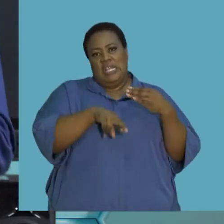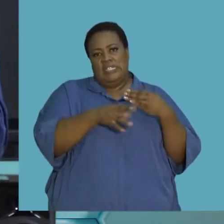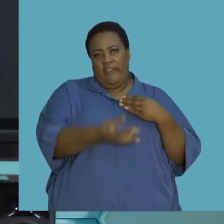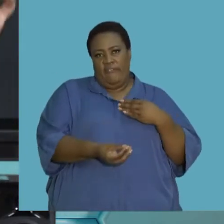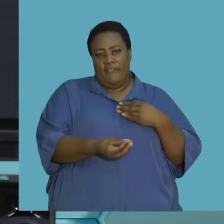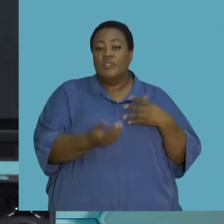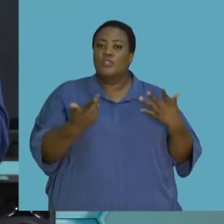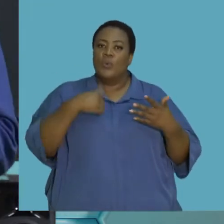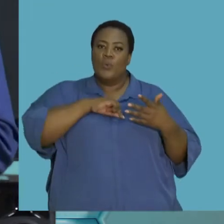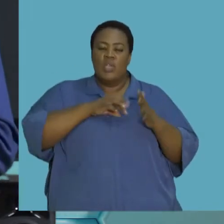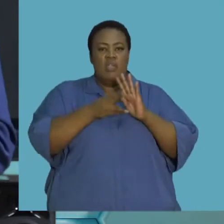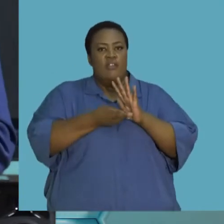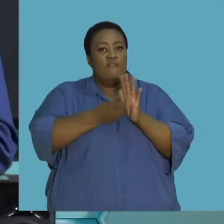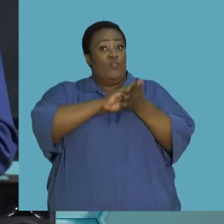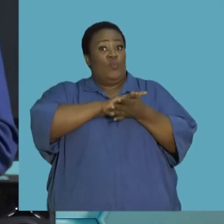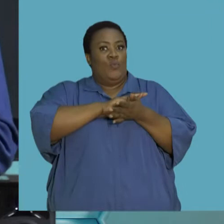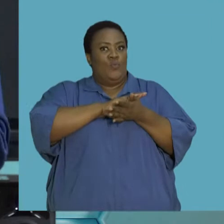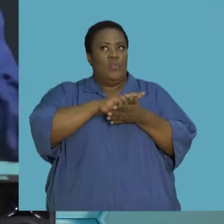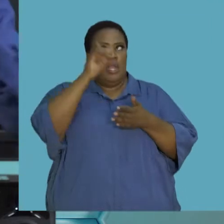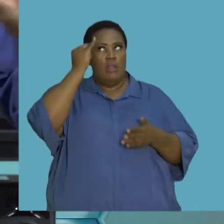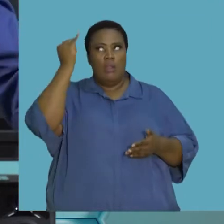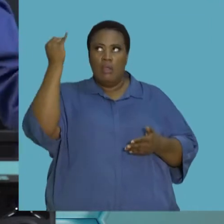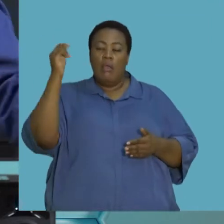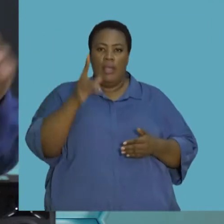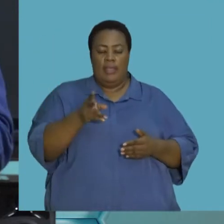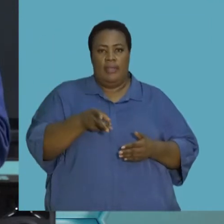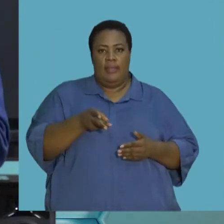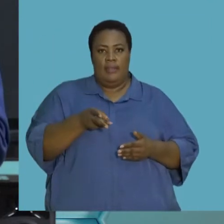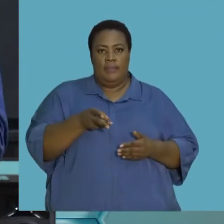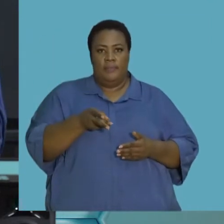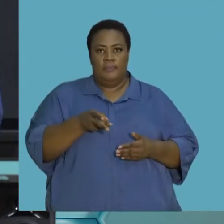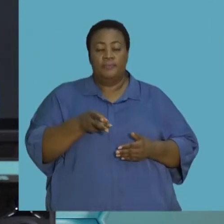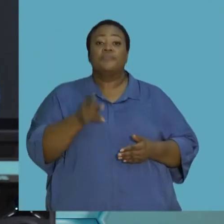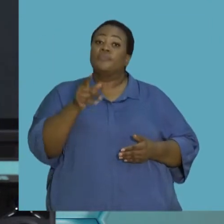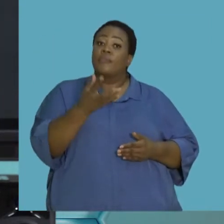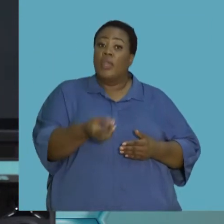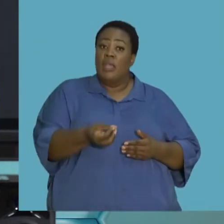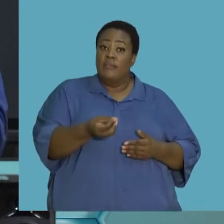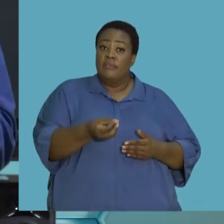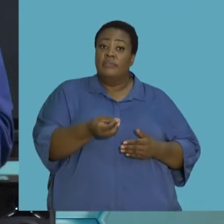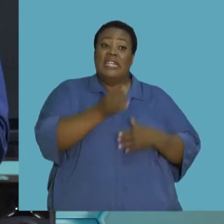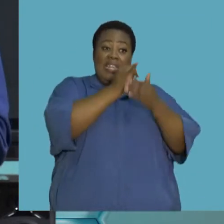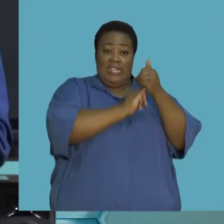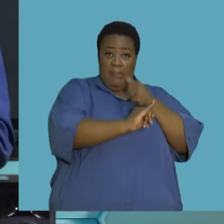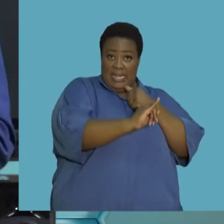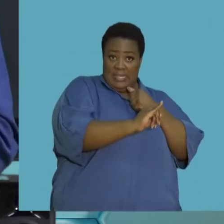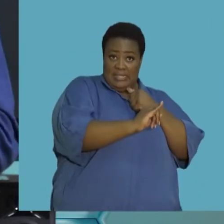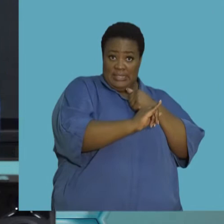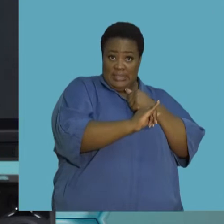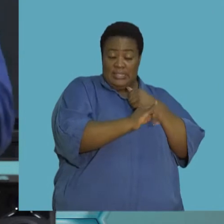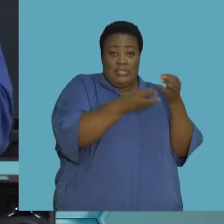we would need to review that hypothesis. So that would be the hypothesis. It has the independent variable, which